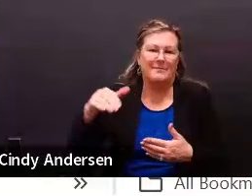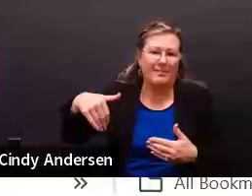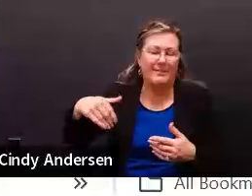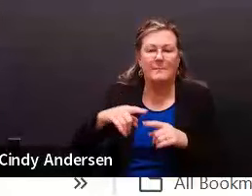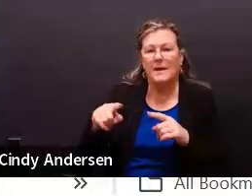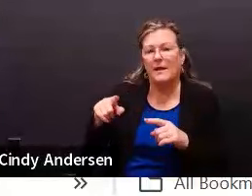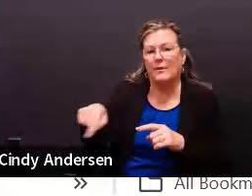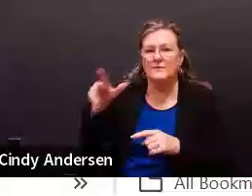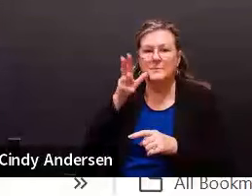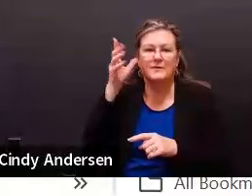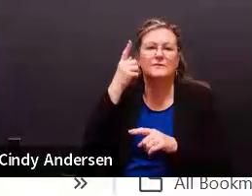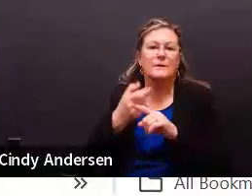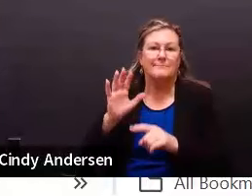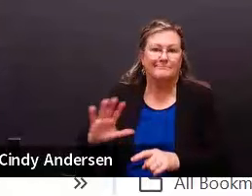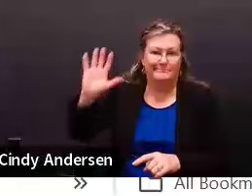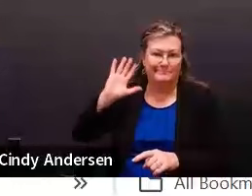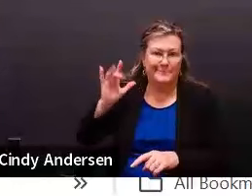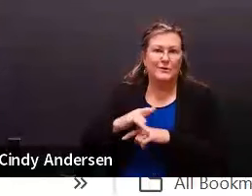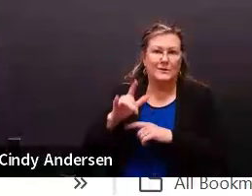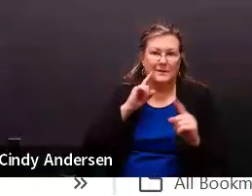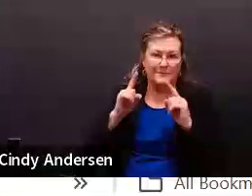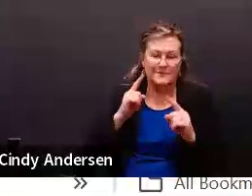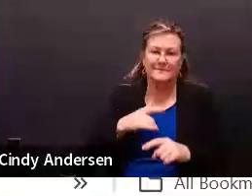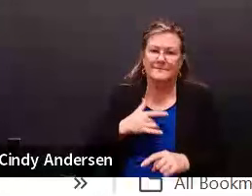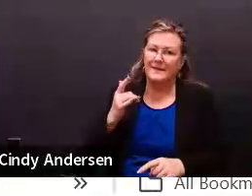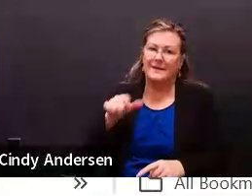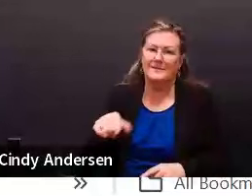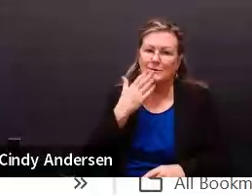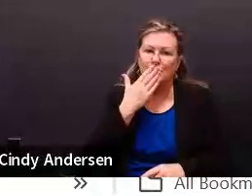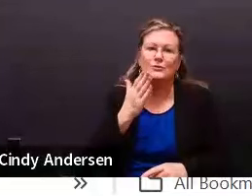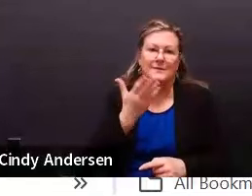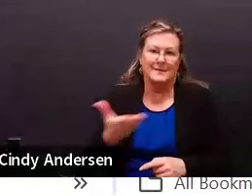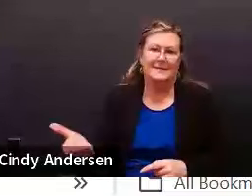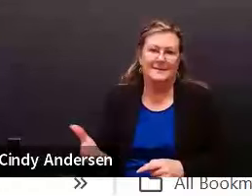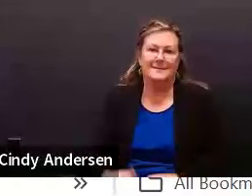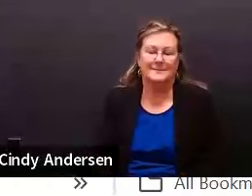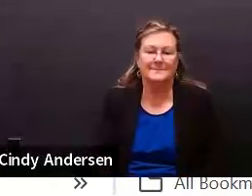early conversations were really feeling like this was a good thing.